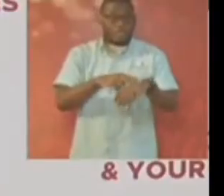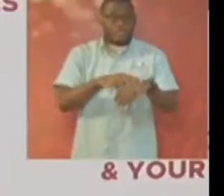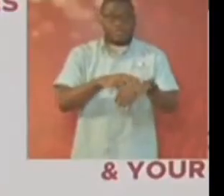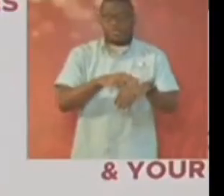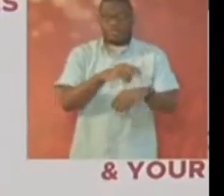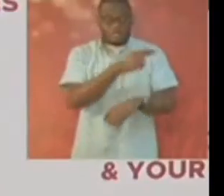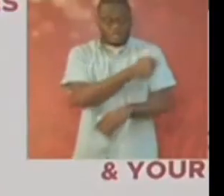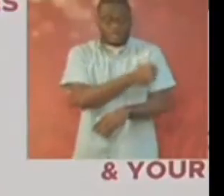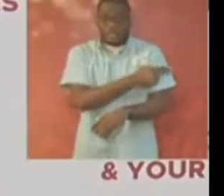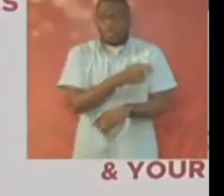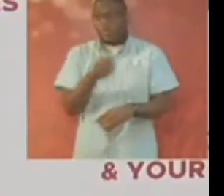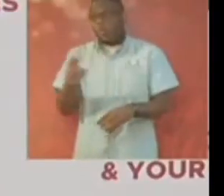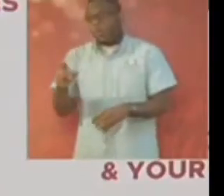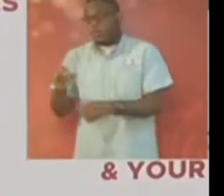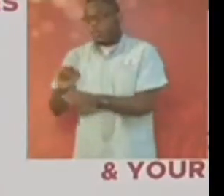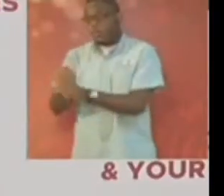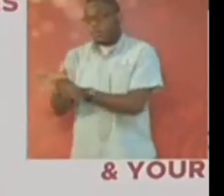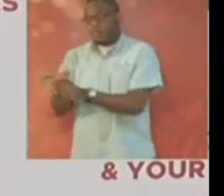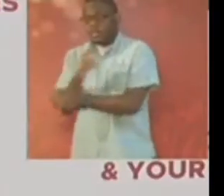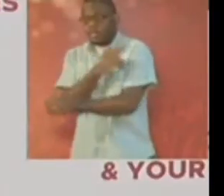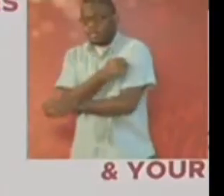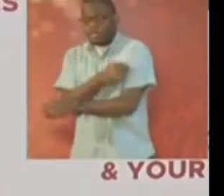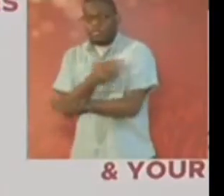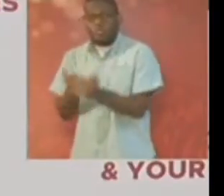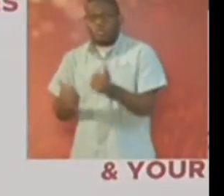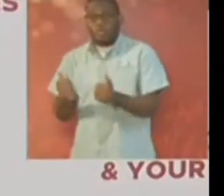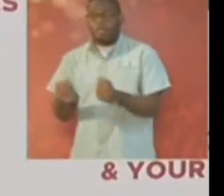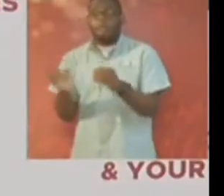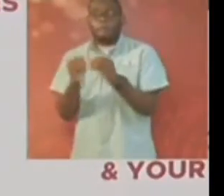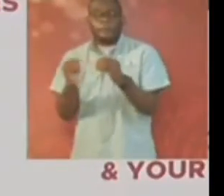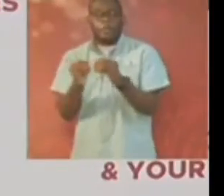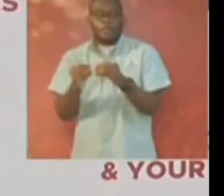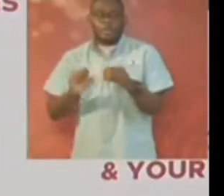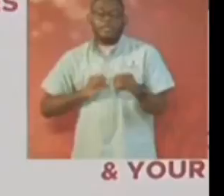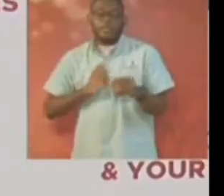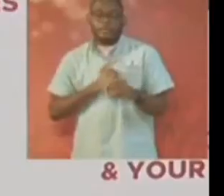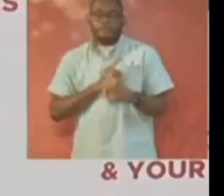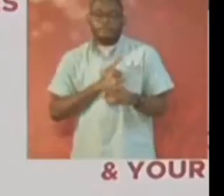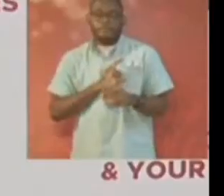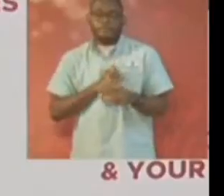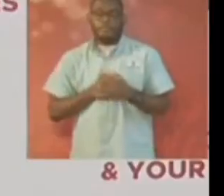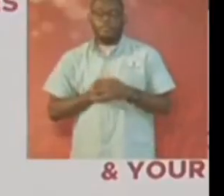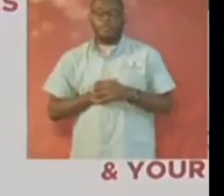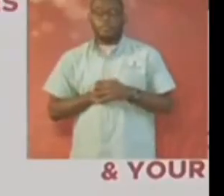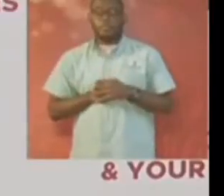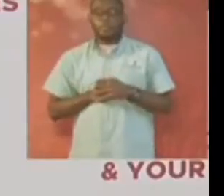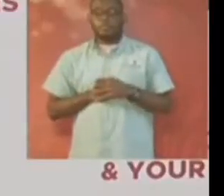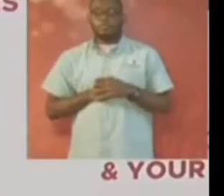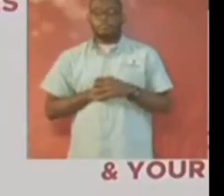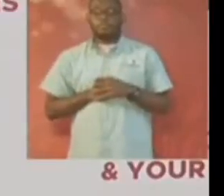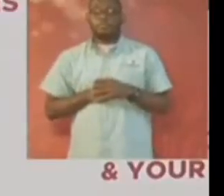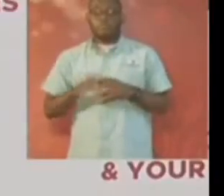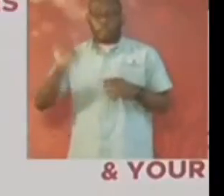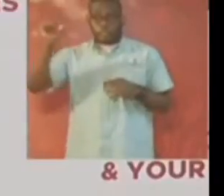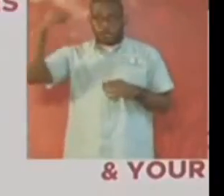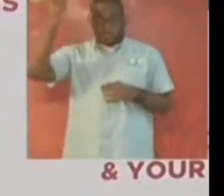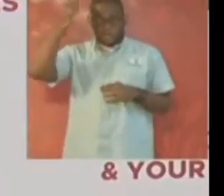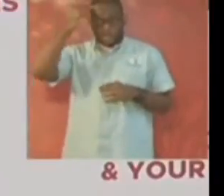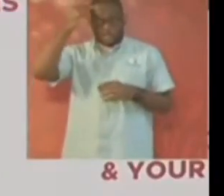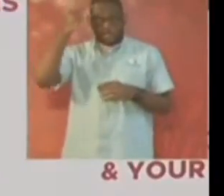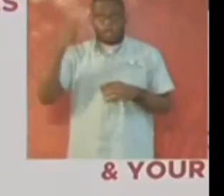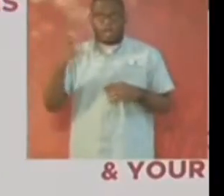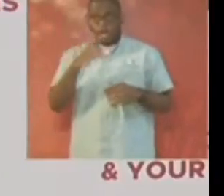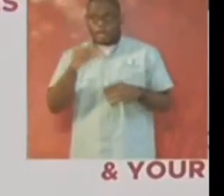positions were created and approved and funded by multilateral agencies as well as the government of the Republic of Trinidad